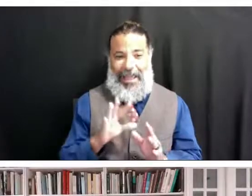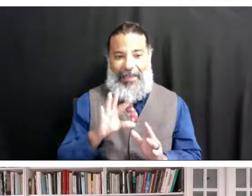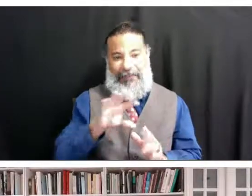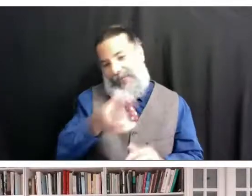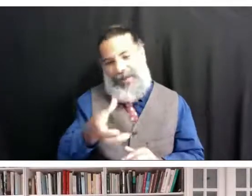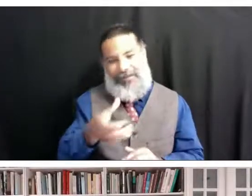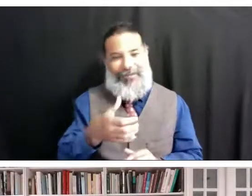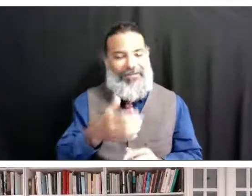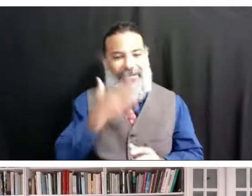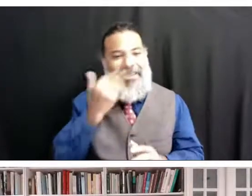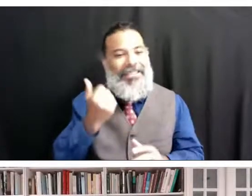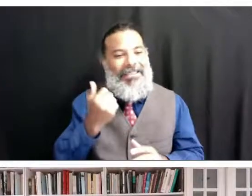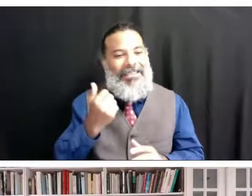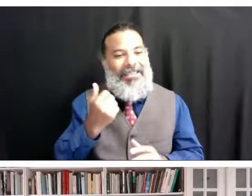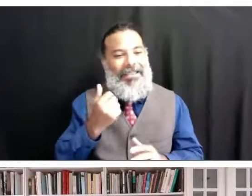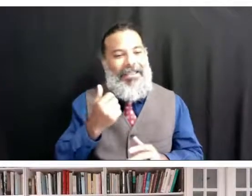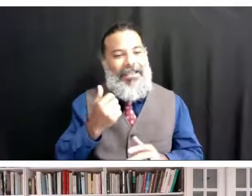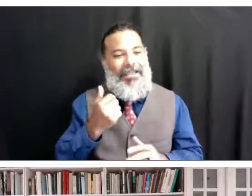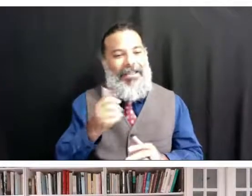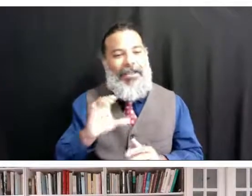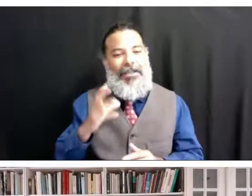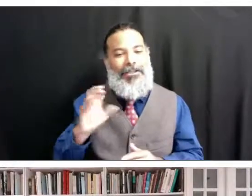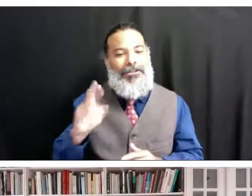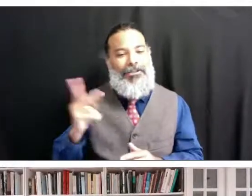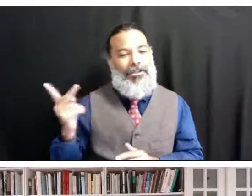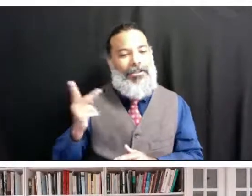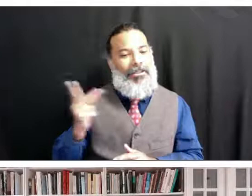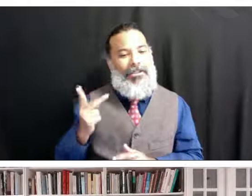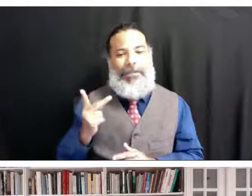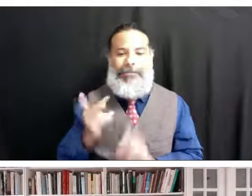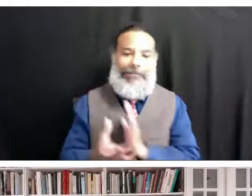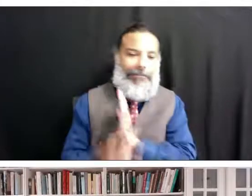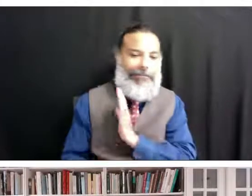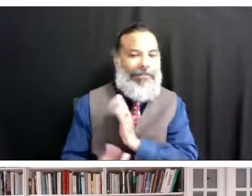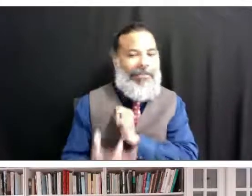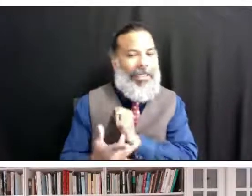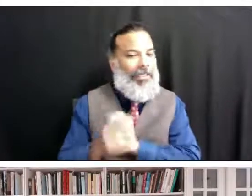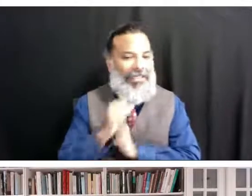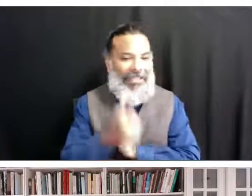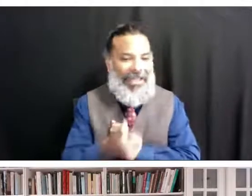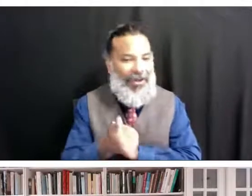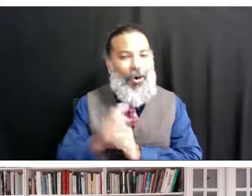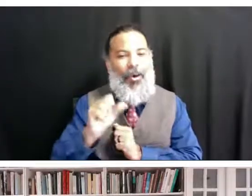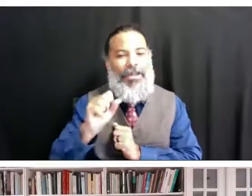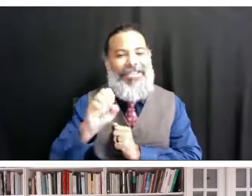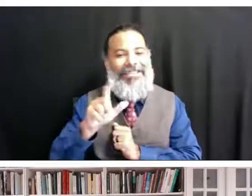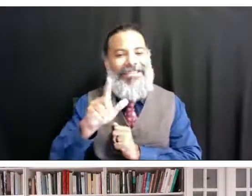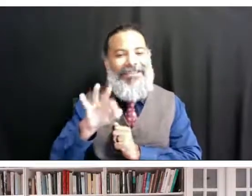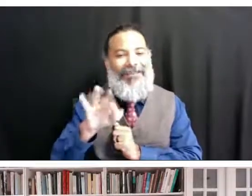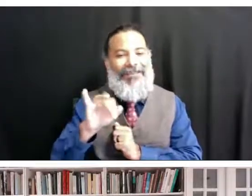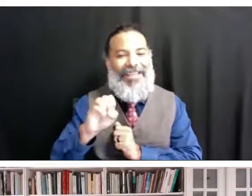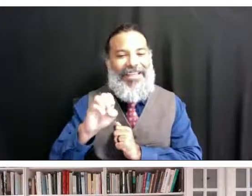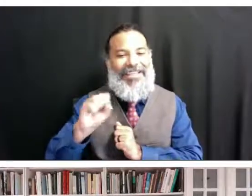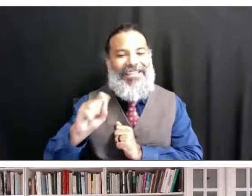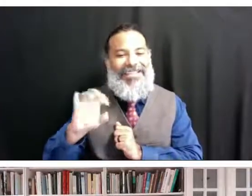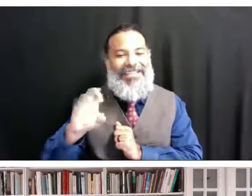suddenly. Chick and I are not particularly expert with selfie sticks.